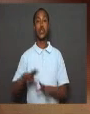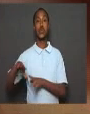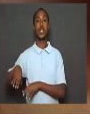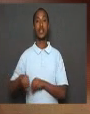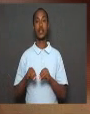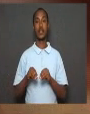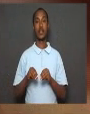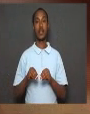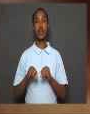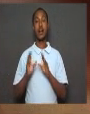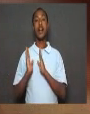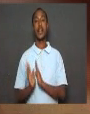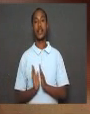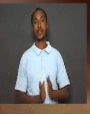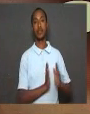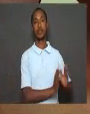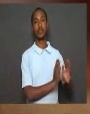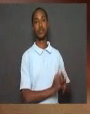Students, let's get ready.